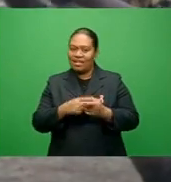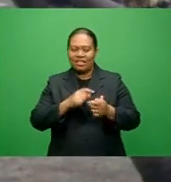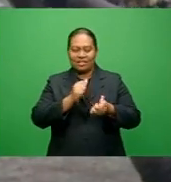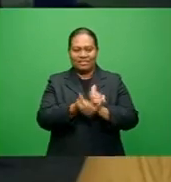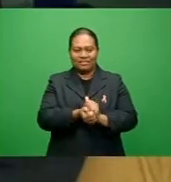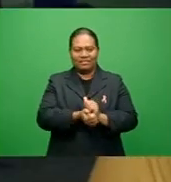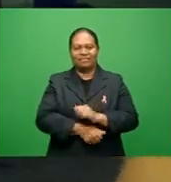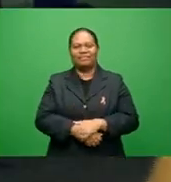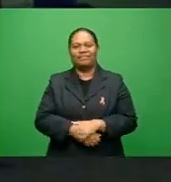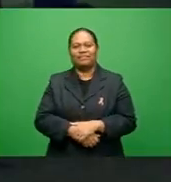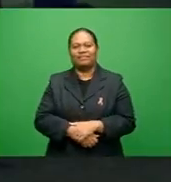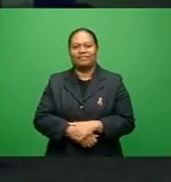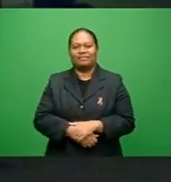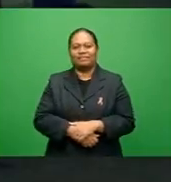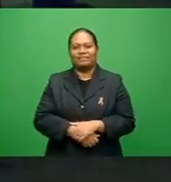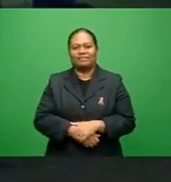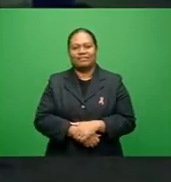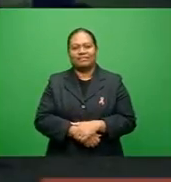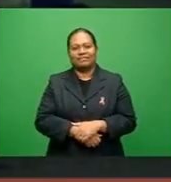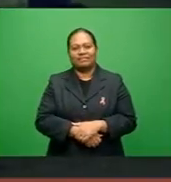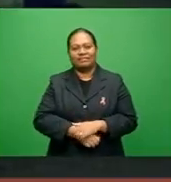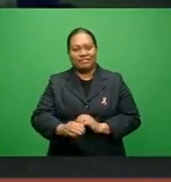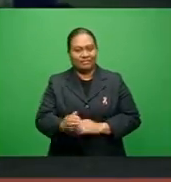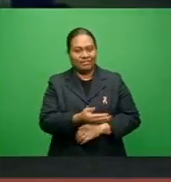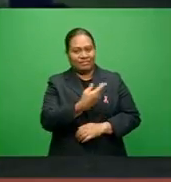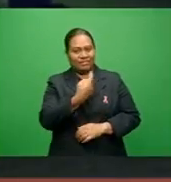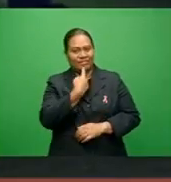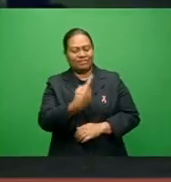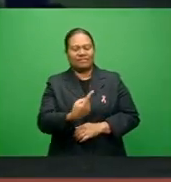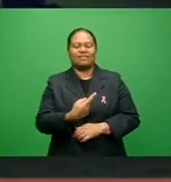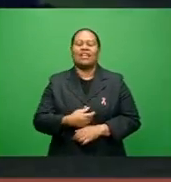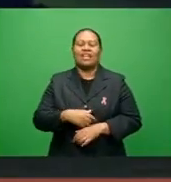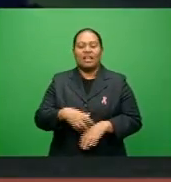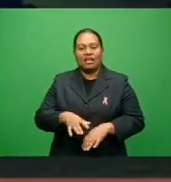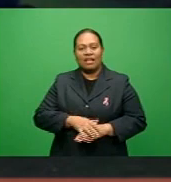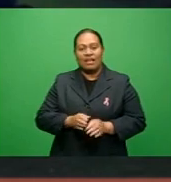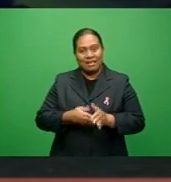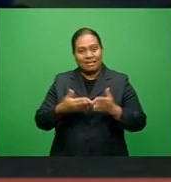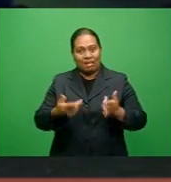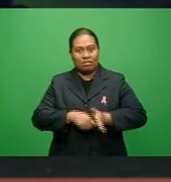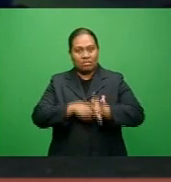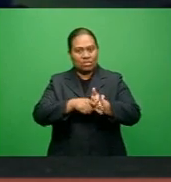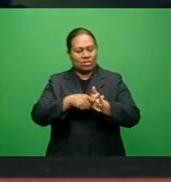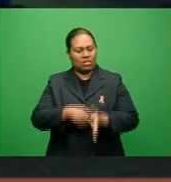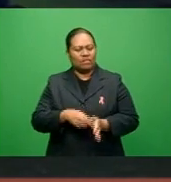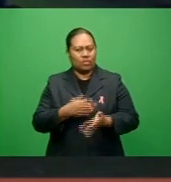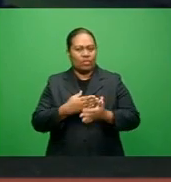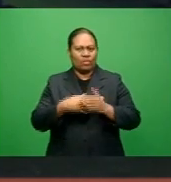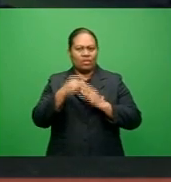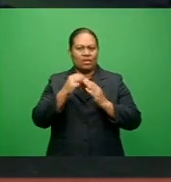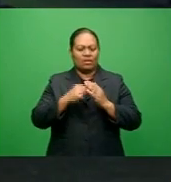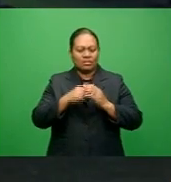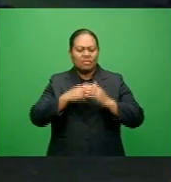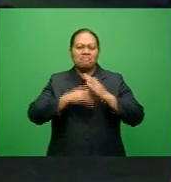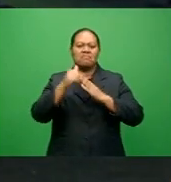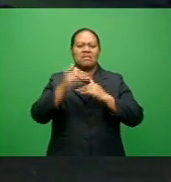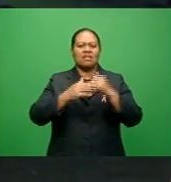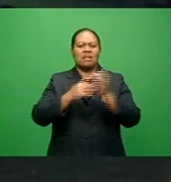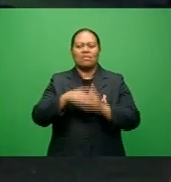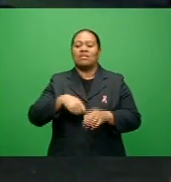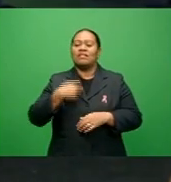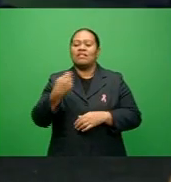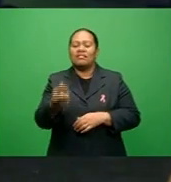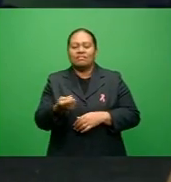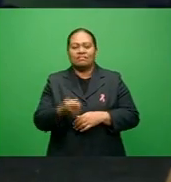Skipper Cup. Lautoka at this moment are very confident and building up for the next few games available